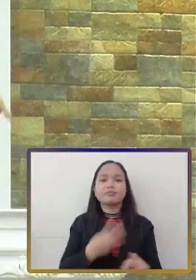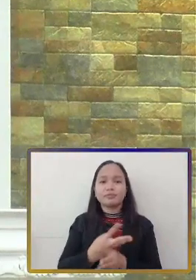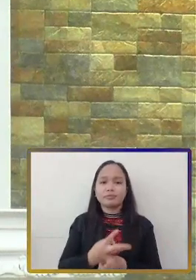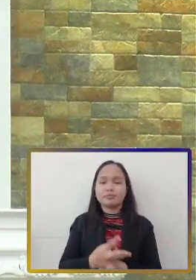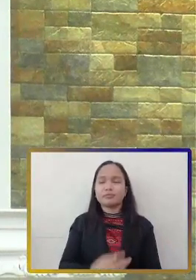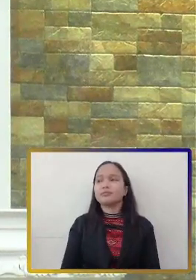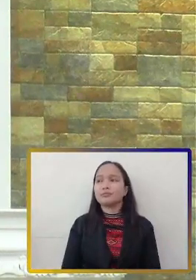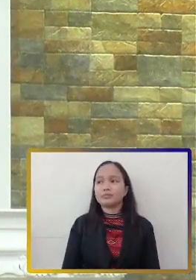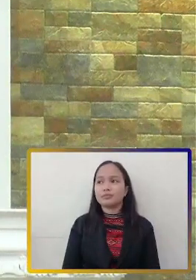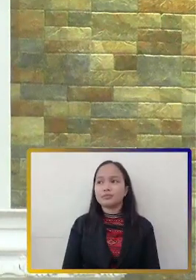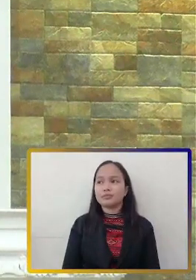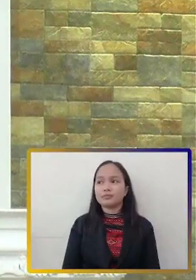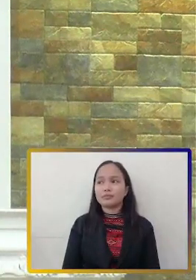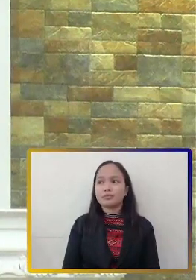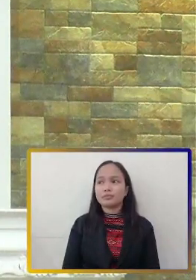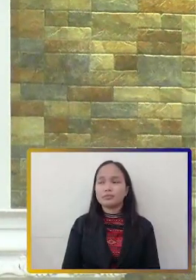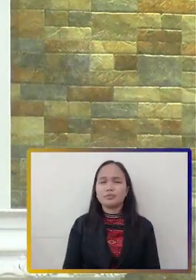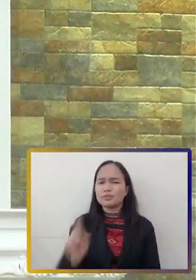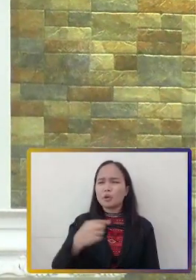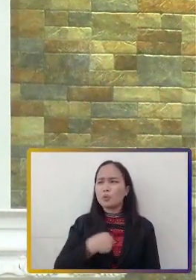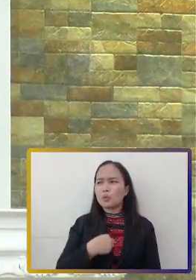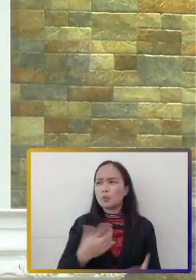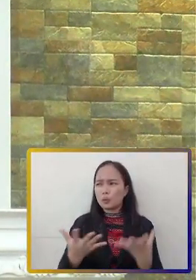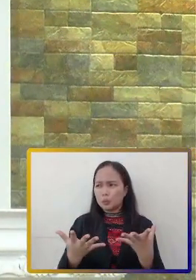Alright? Now, I like the strategy